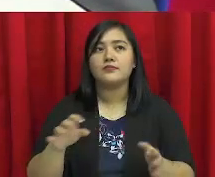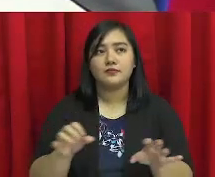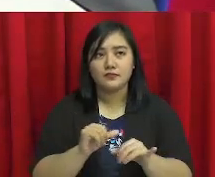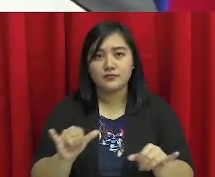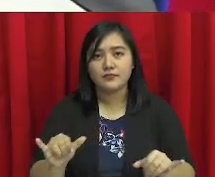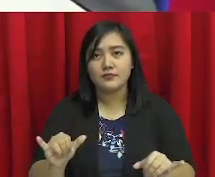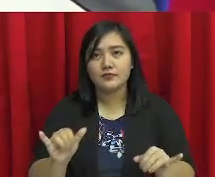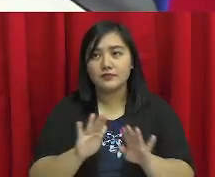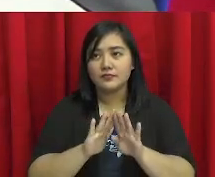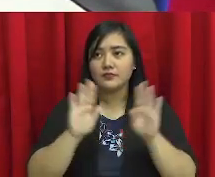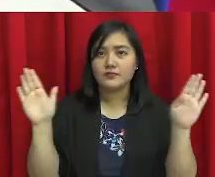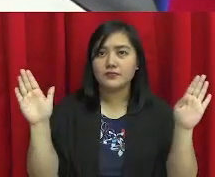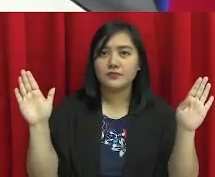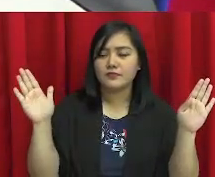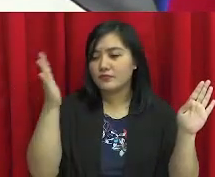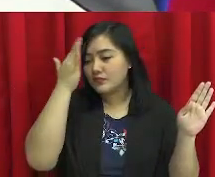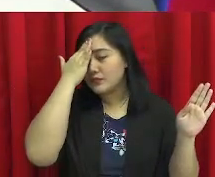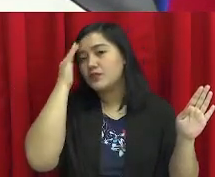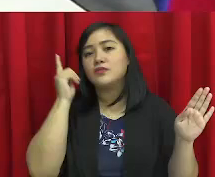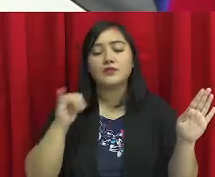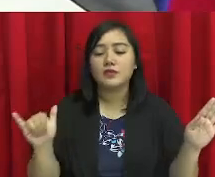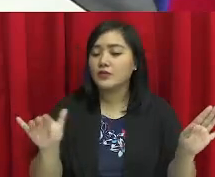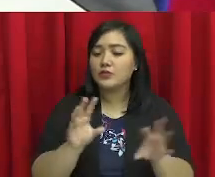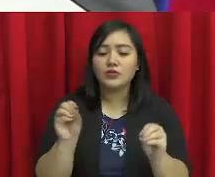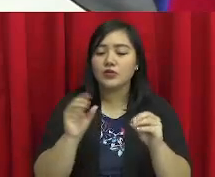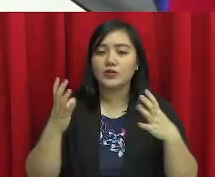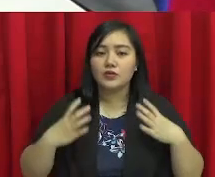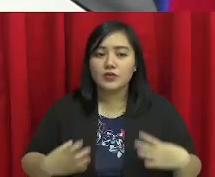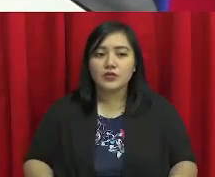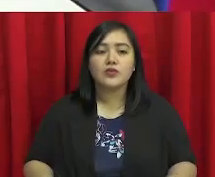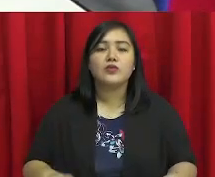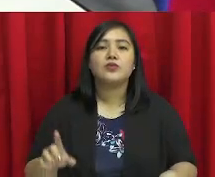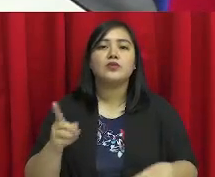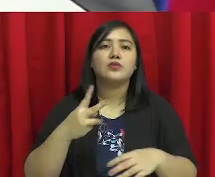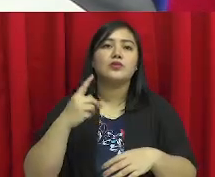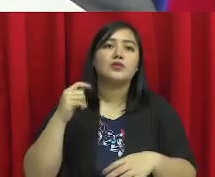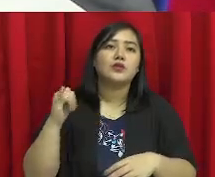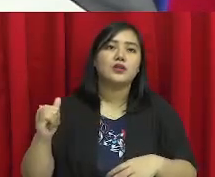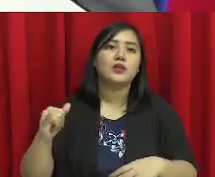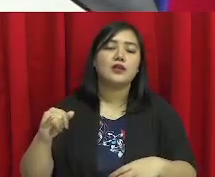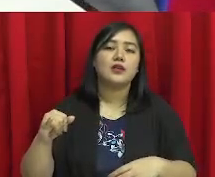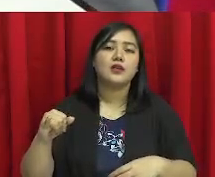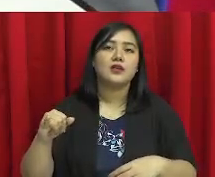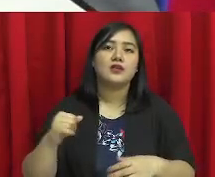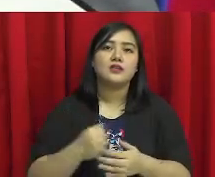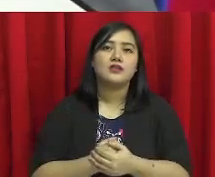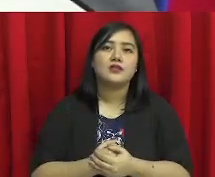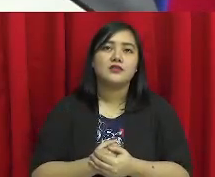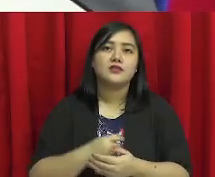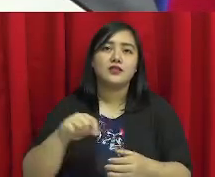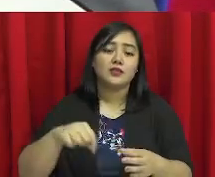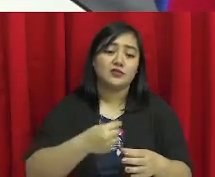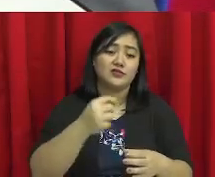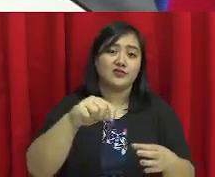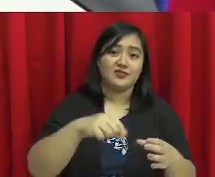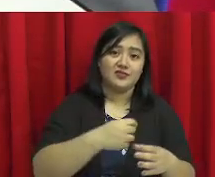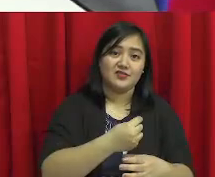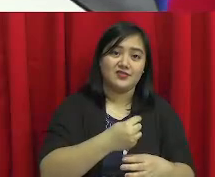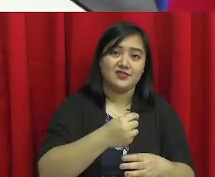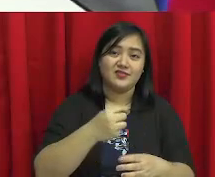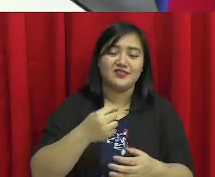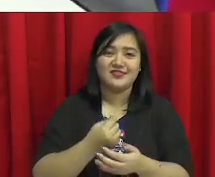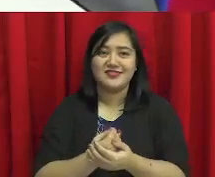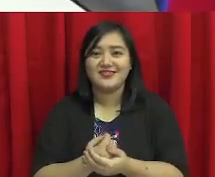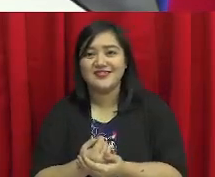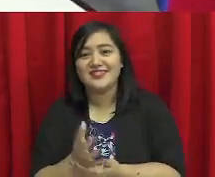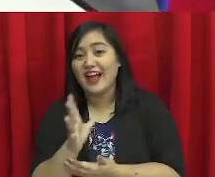were naked. And they sewed fig leaves together and made themselves apron. You see? Nakita niyo